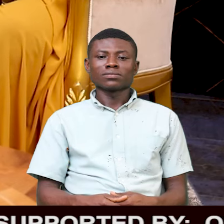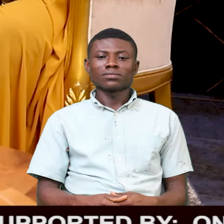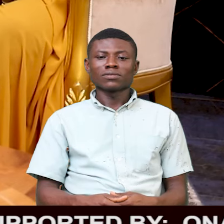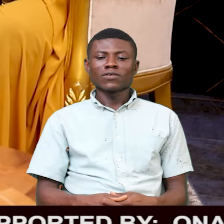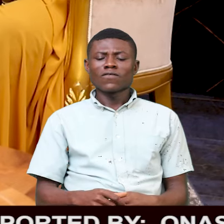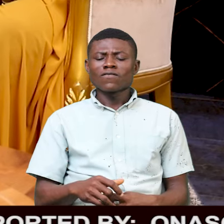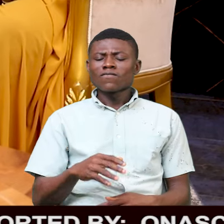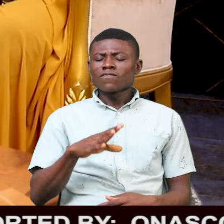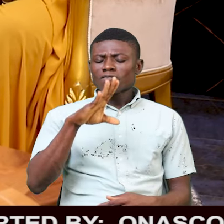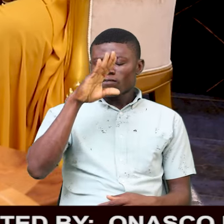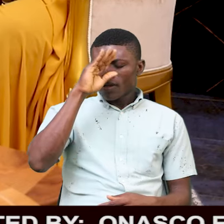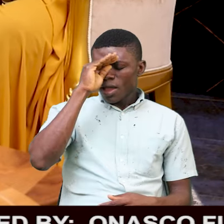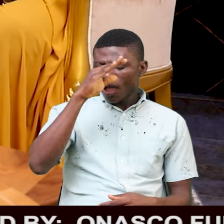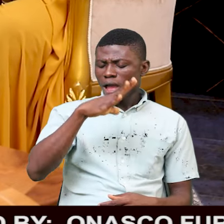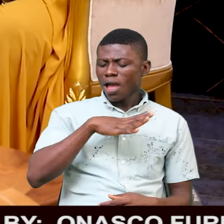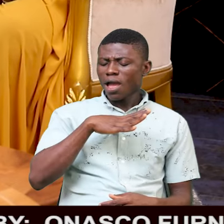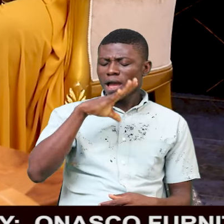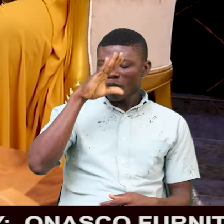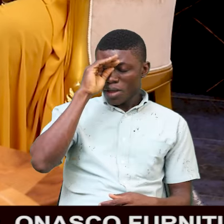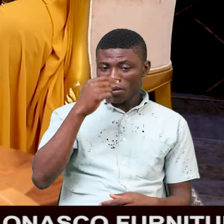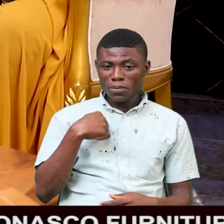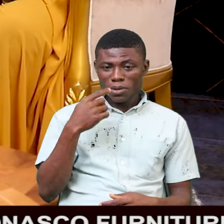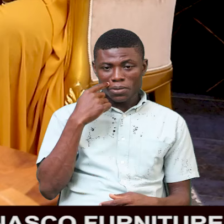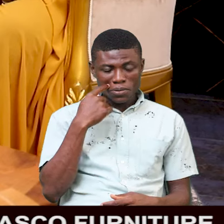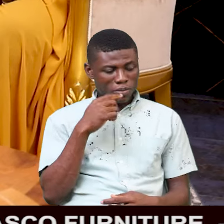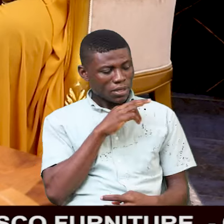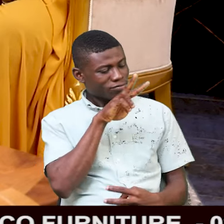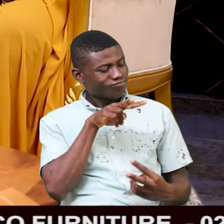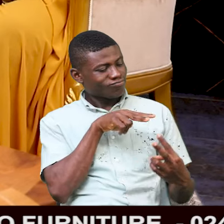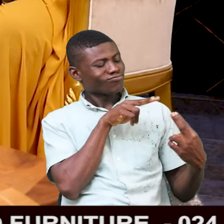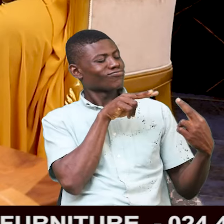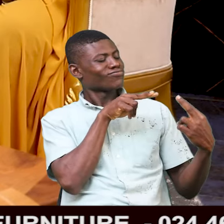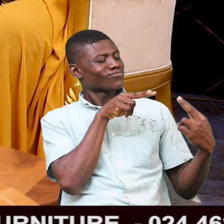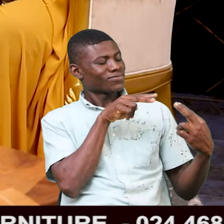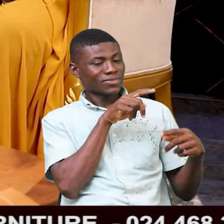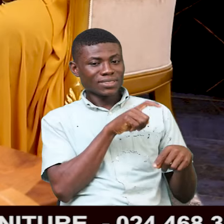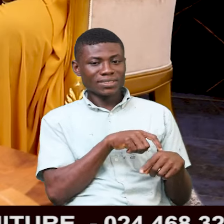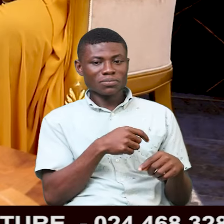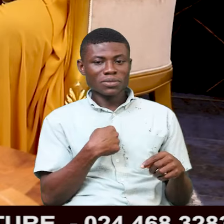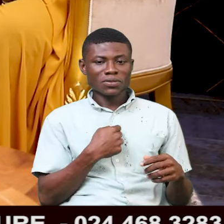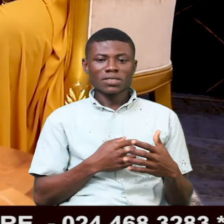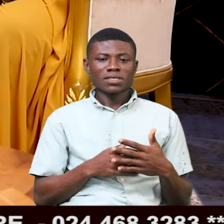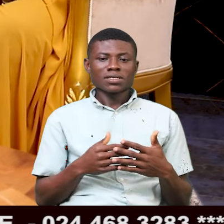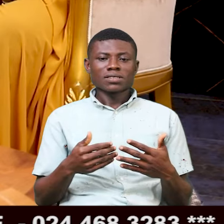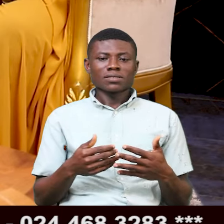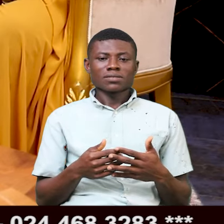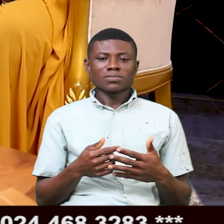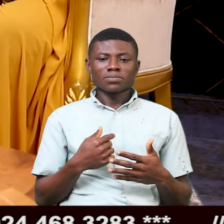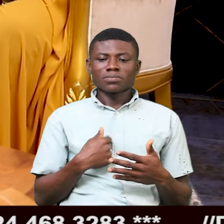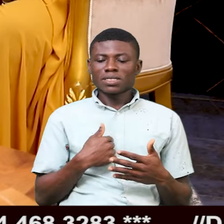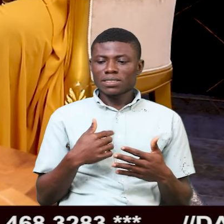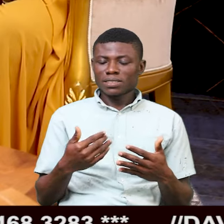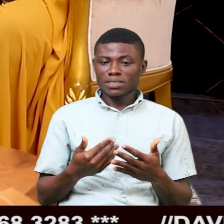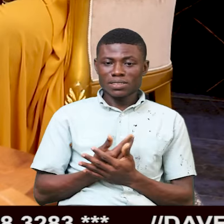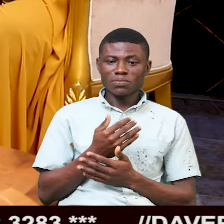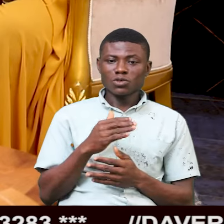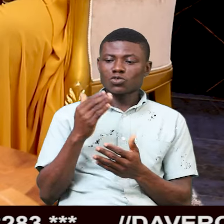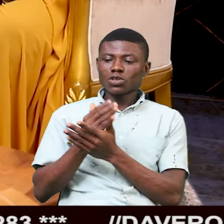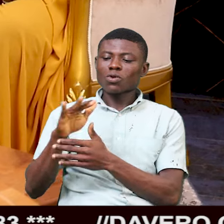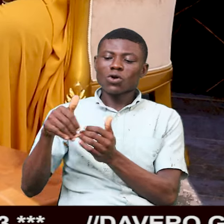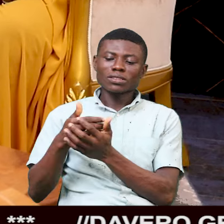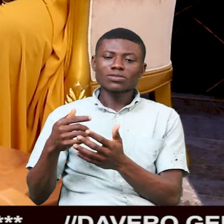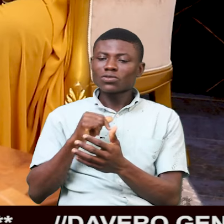Fine guy like me. Chai. Me shed the never cut and so Satan is my born again fresh into okay. Me new raps. My